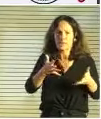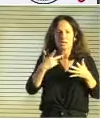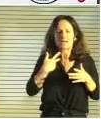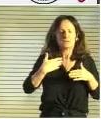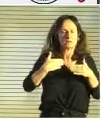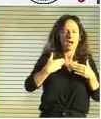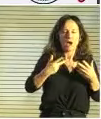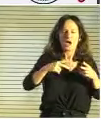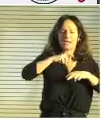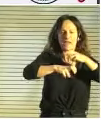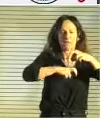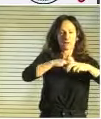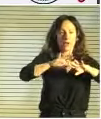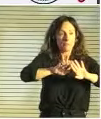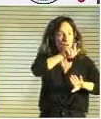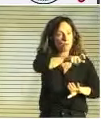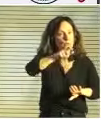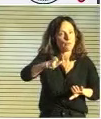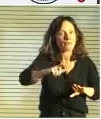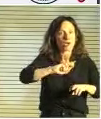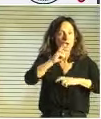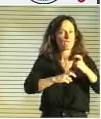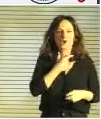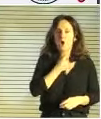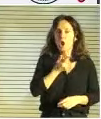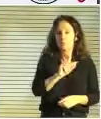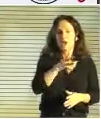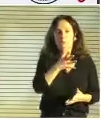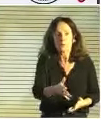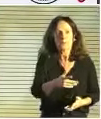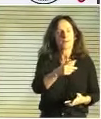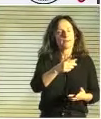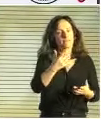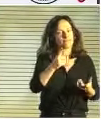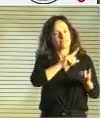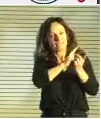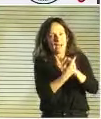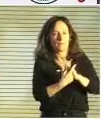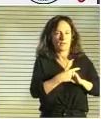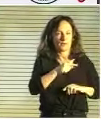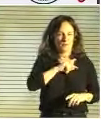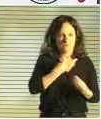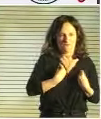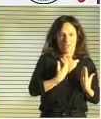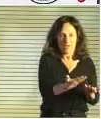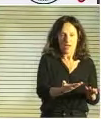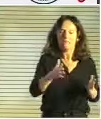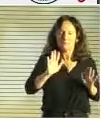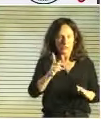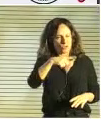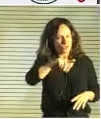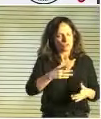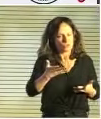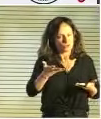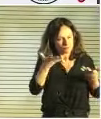because this means change. We have to give them confidence that they are ready for this change. We have to tell them what they have achieved